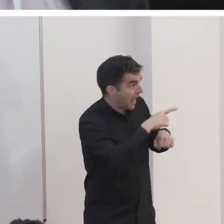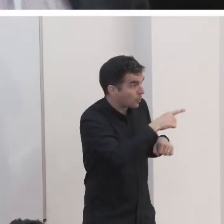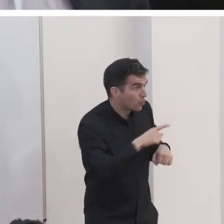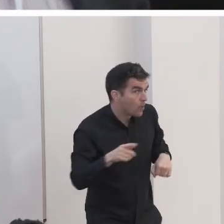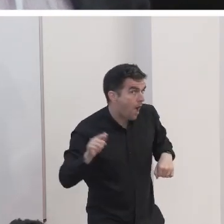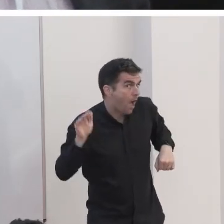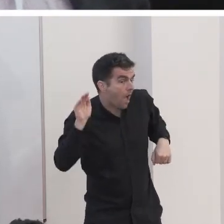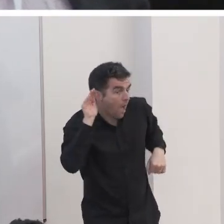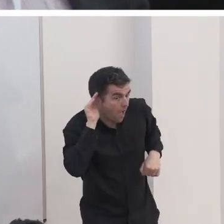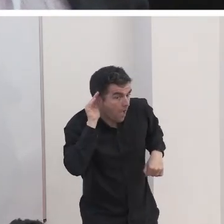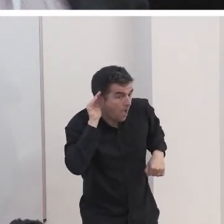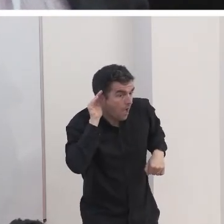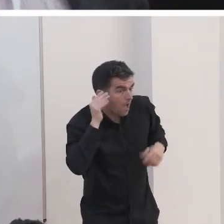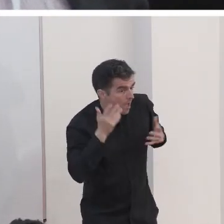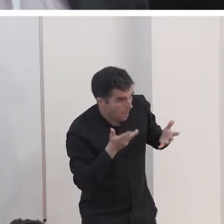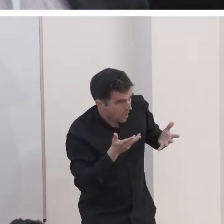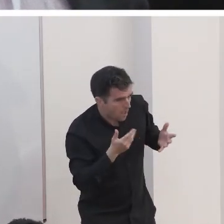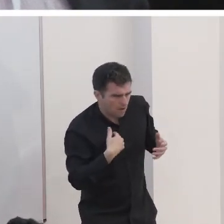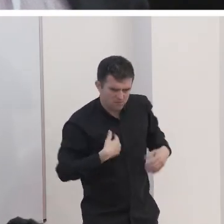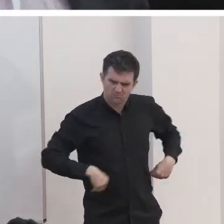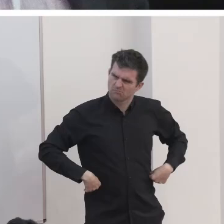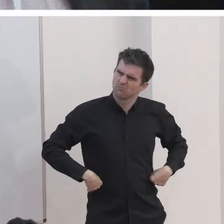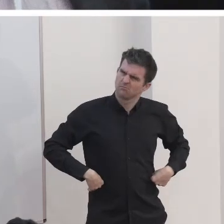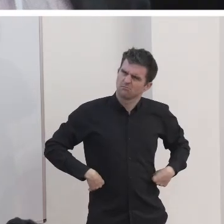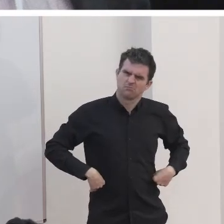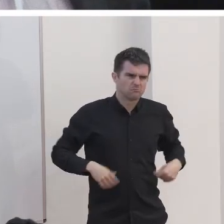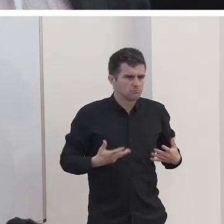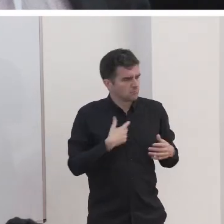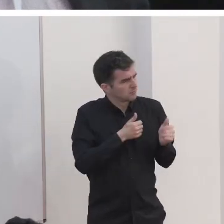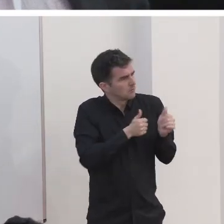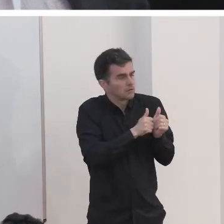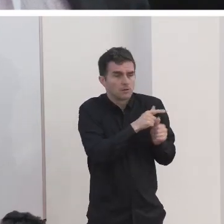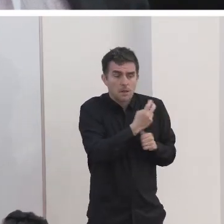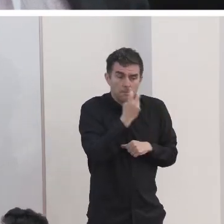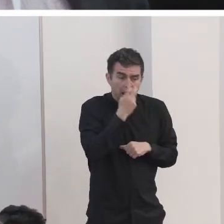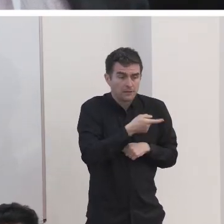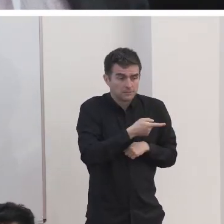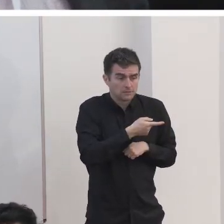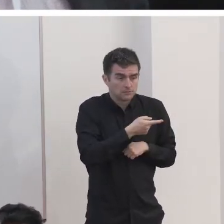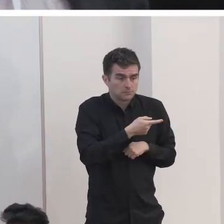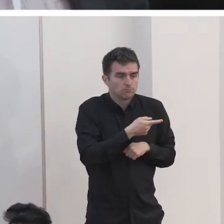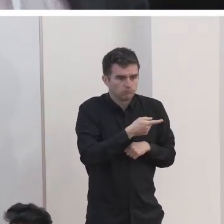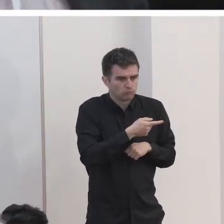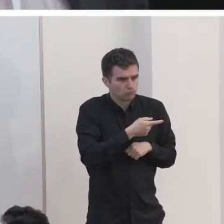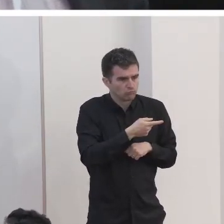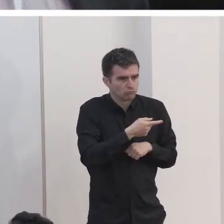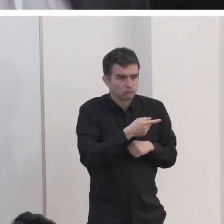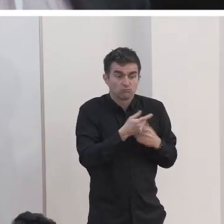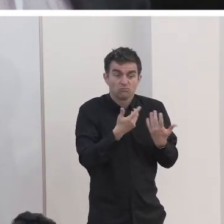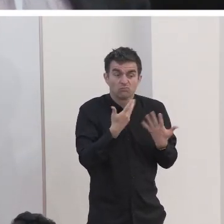court. You know, believe you me, they settled that thing based on sympathy. Because that was